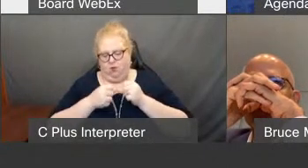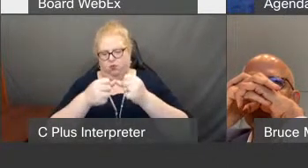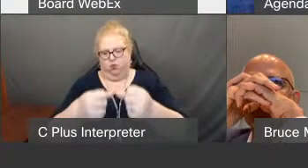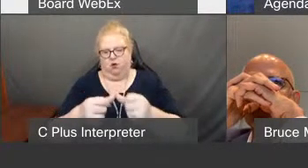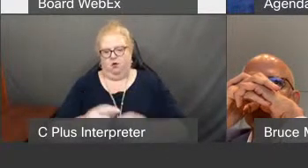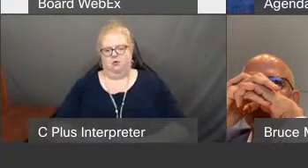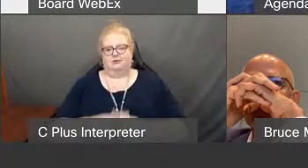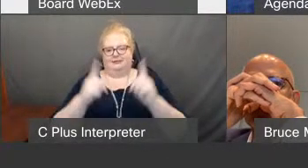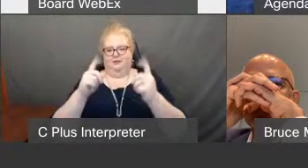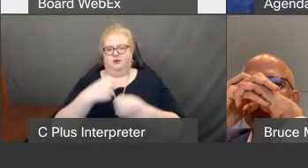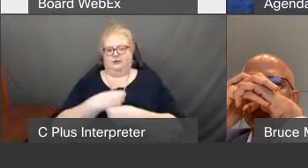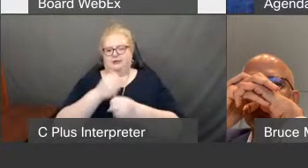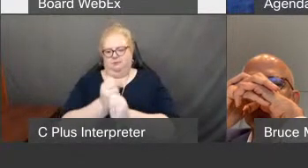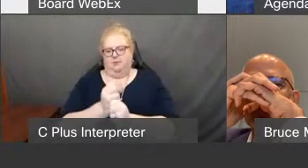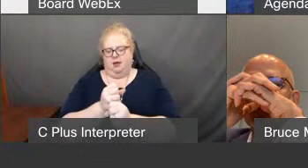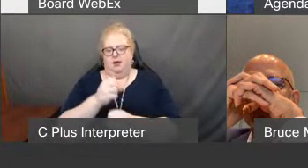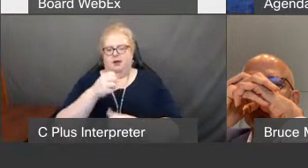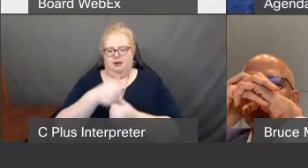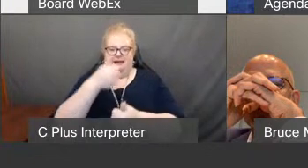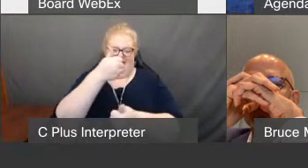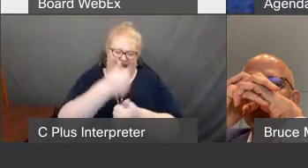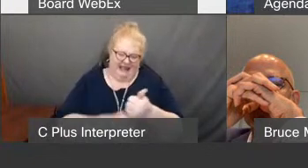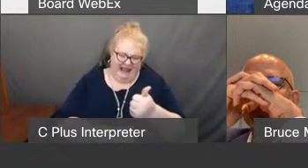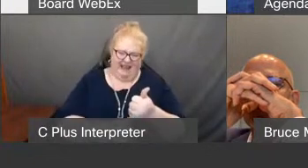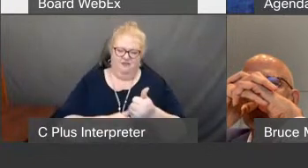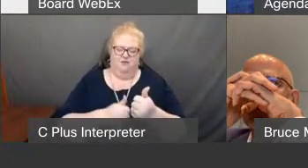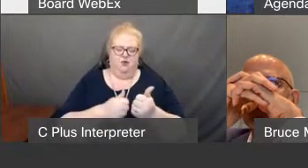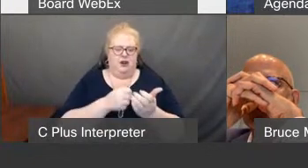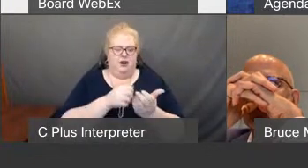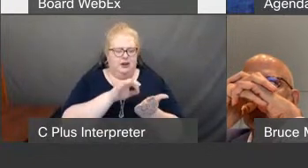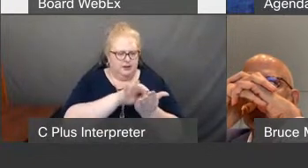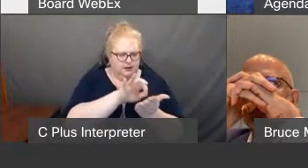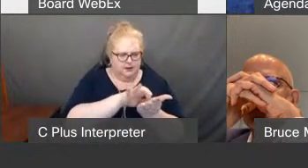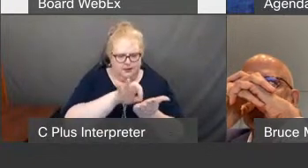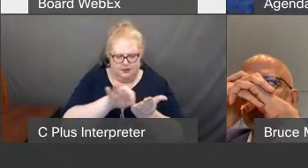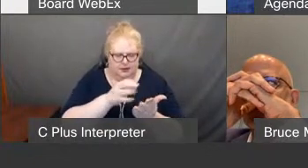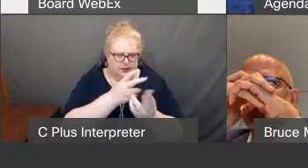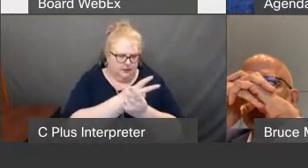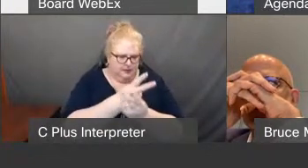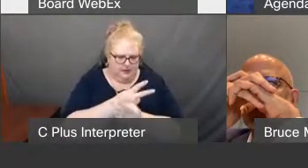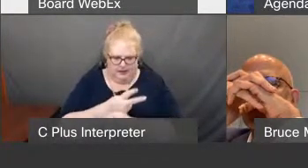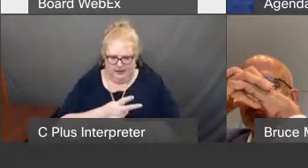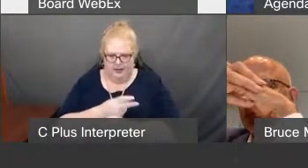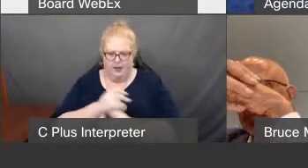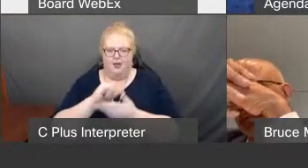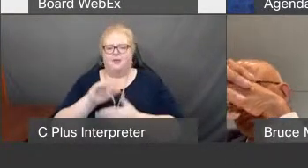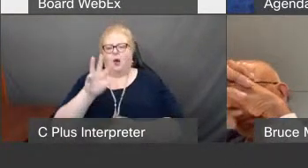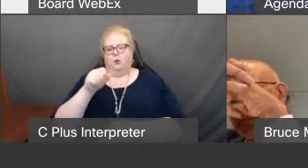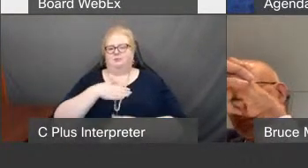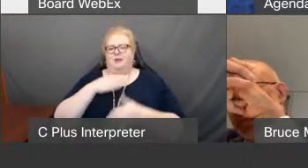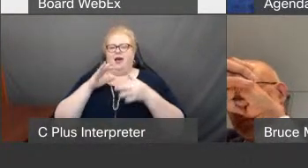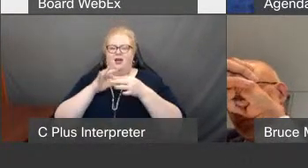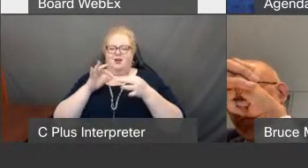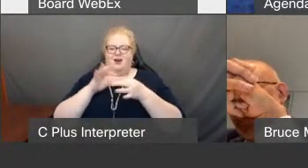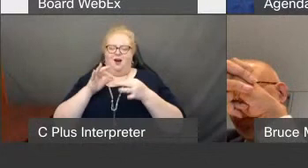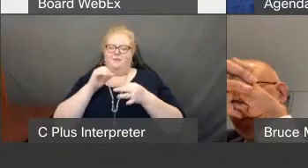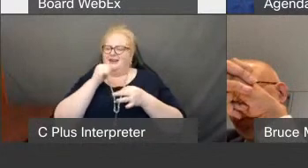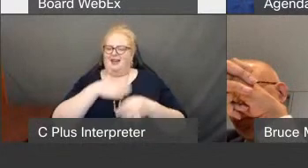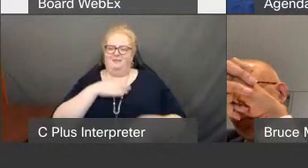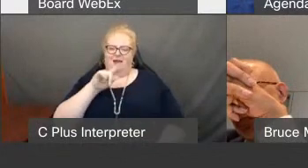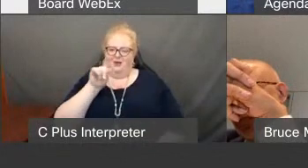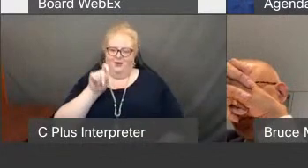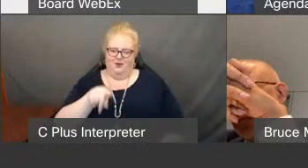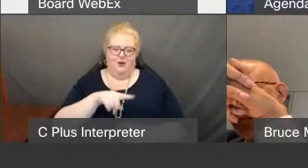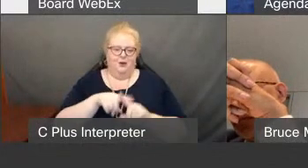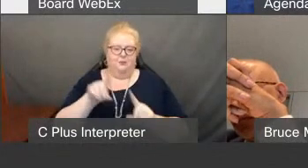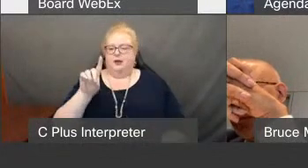metric that we can look at. So that was a comment. That was not my last question, but, you know, and Dana and